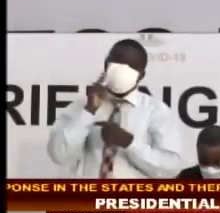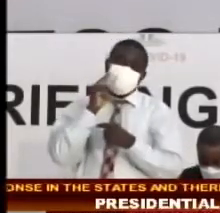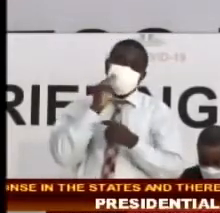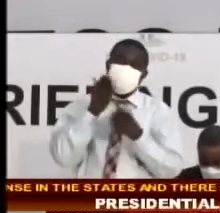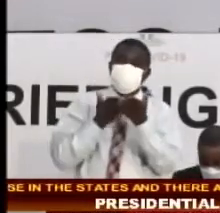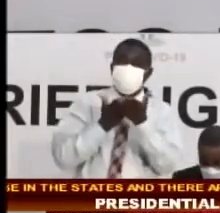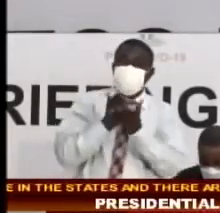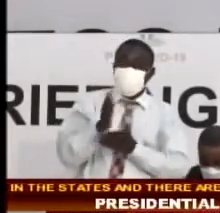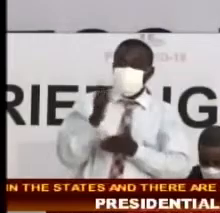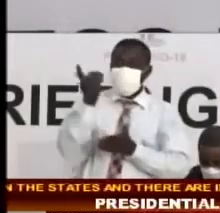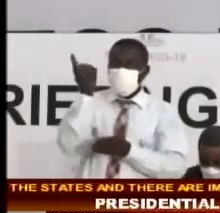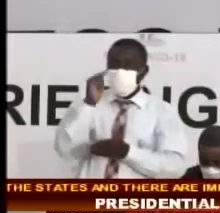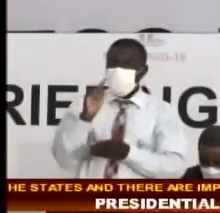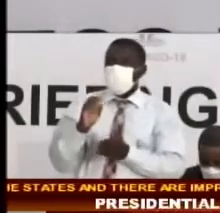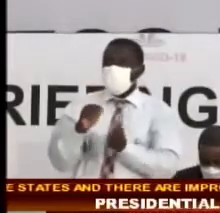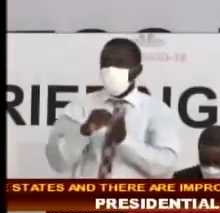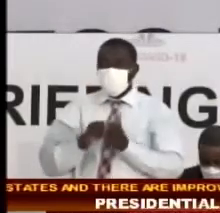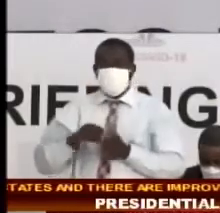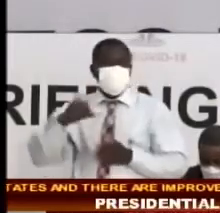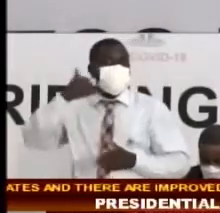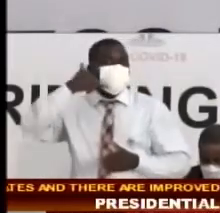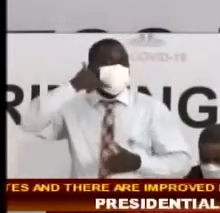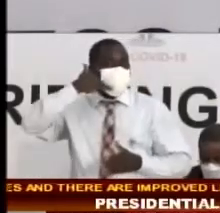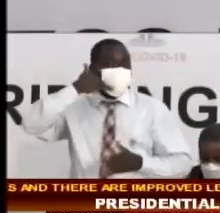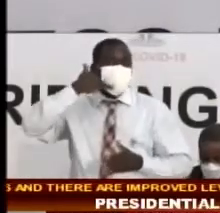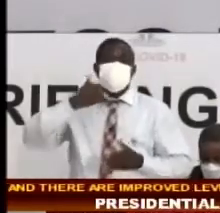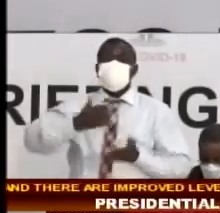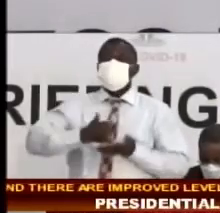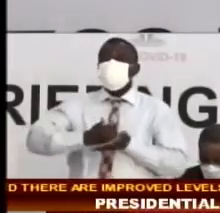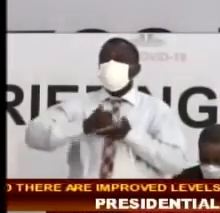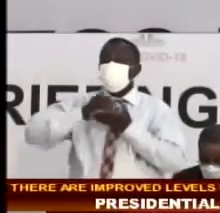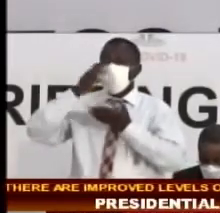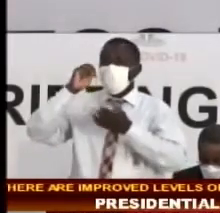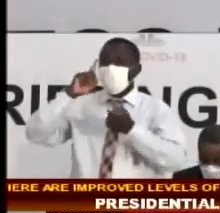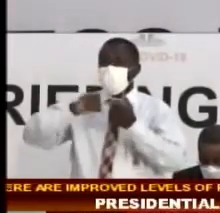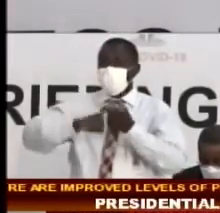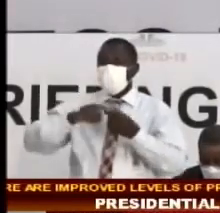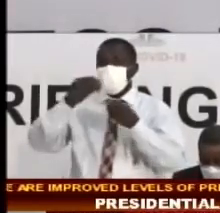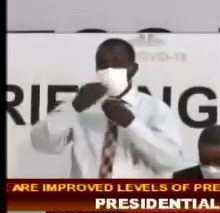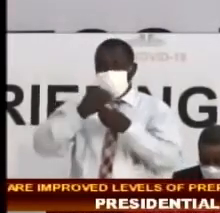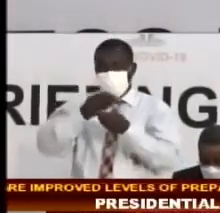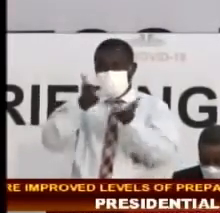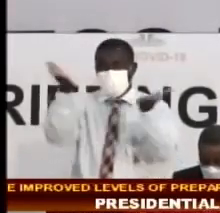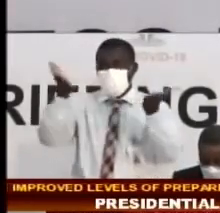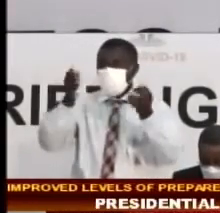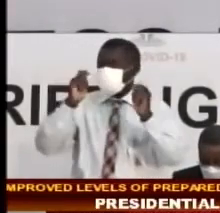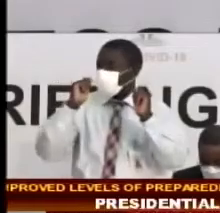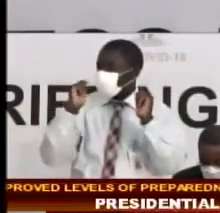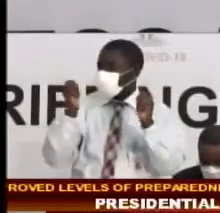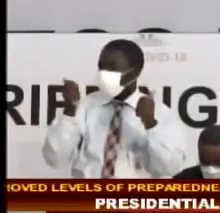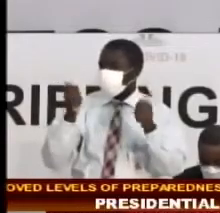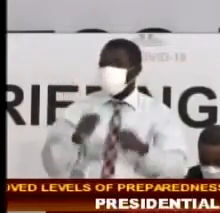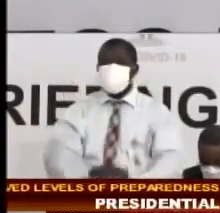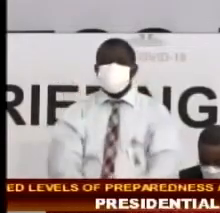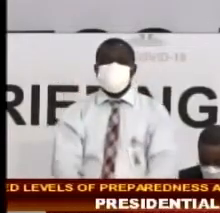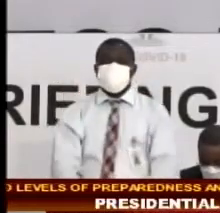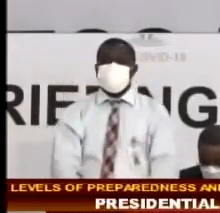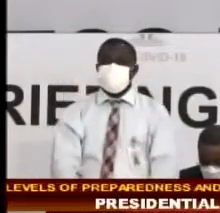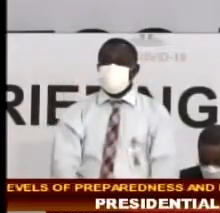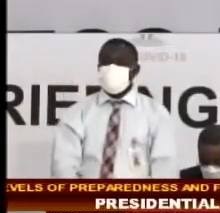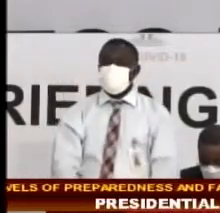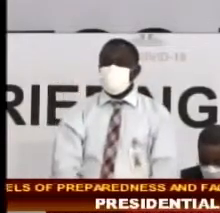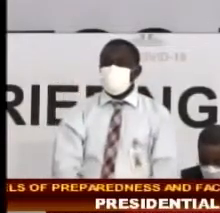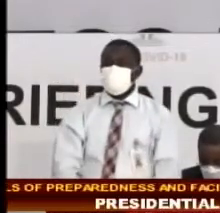through their phones, thus helping to spread them quickly and widely. The